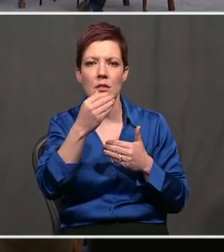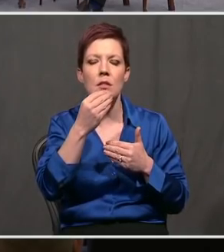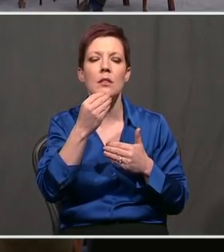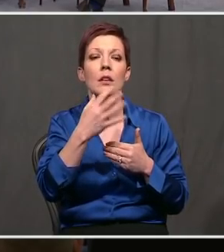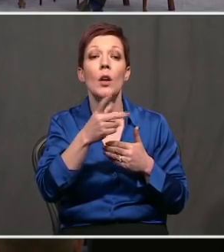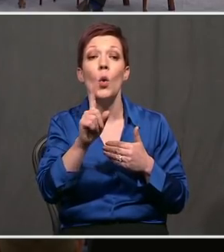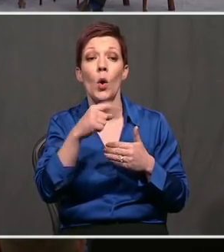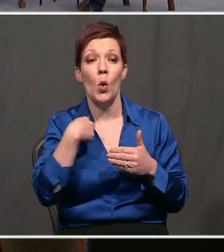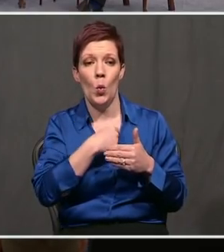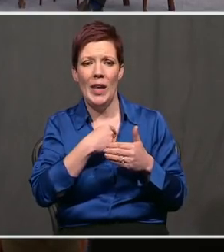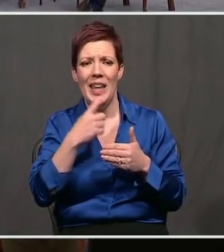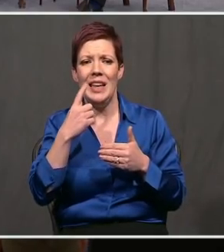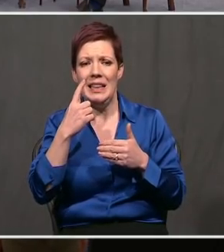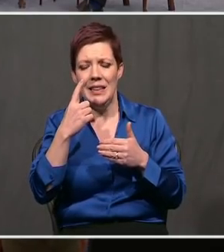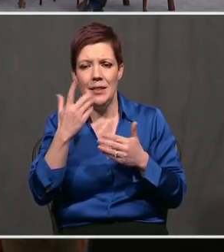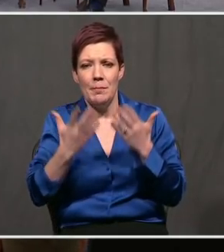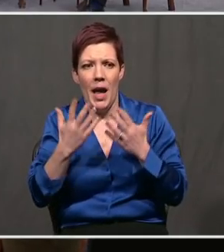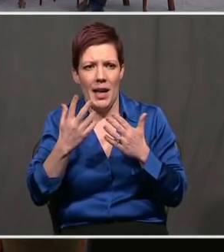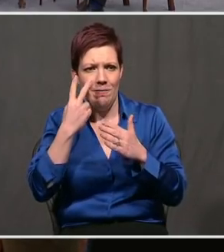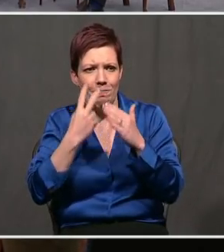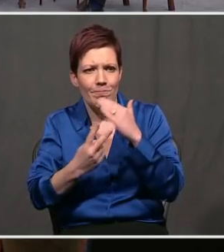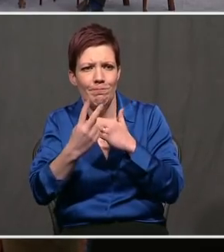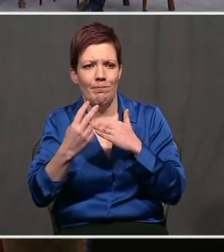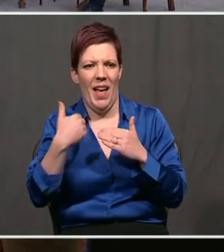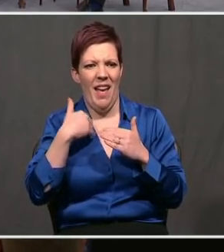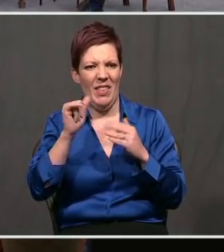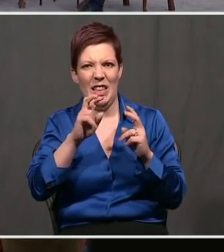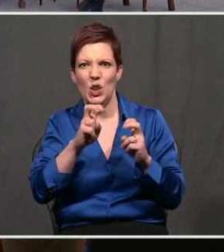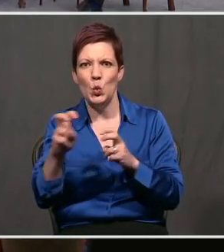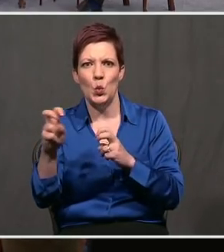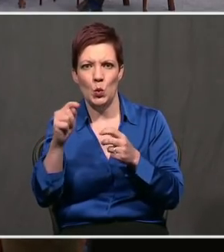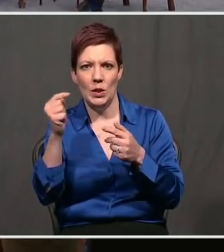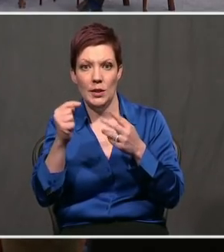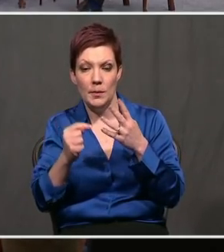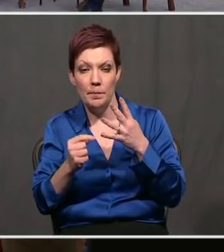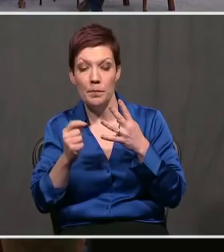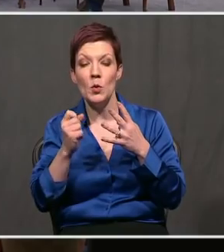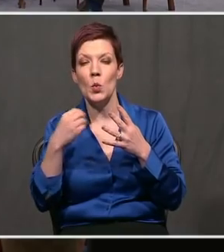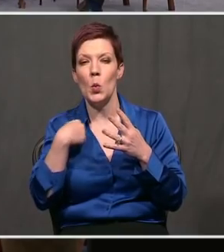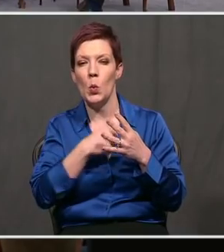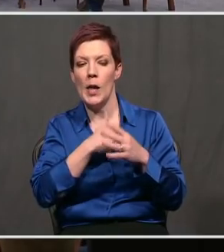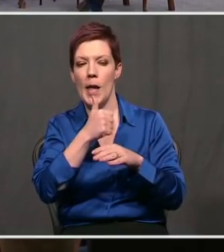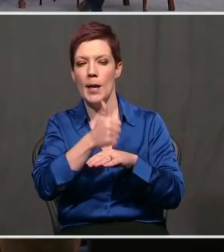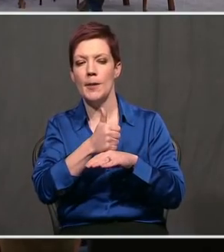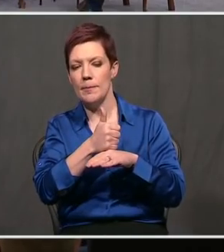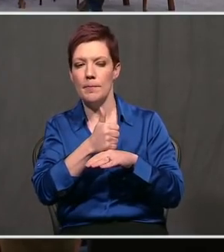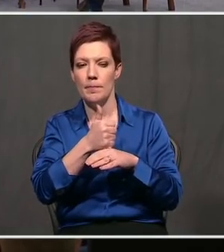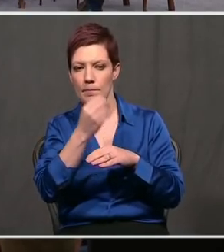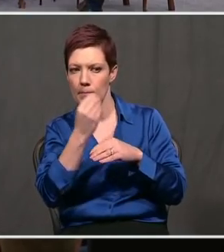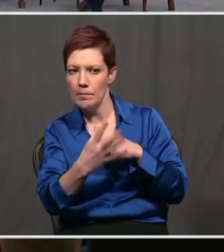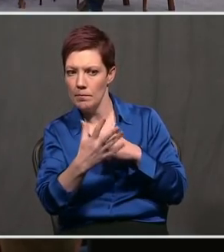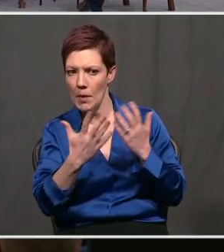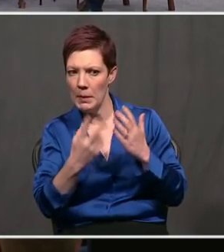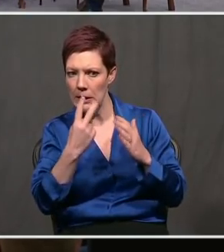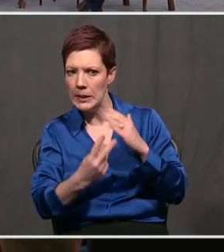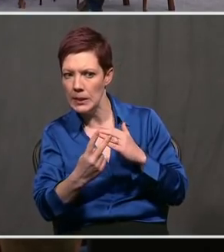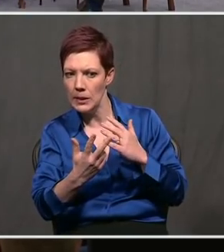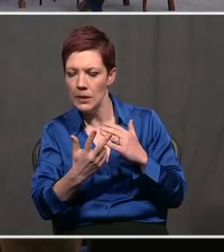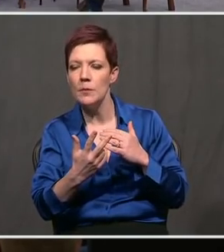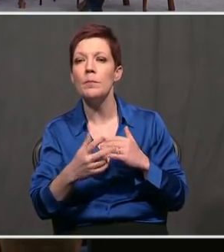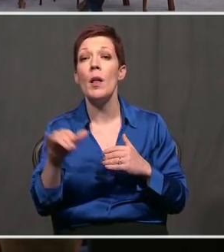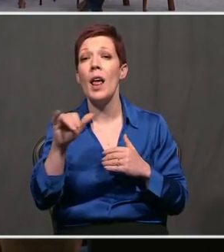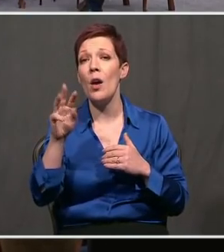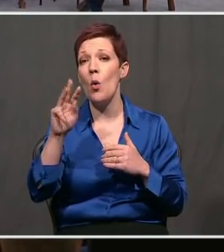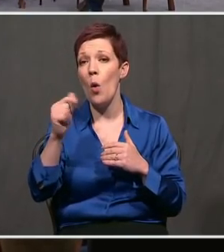issues that we expect to have. And just like we've heard from Walgreens and CVS and UPS